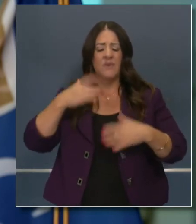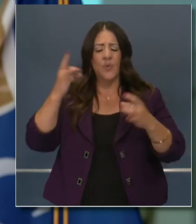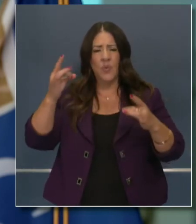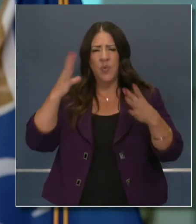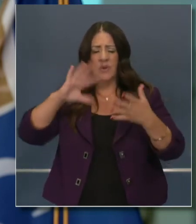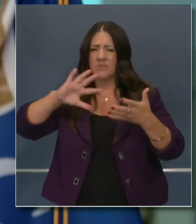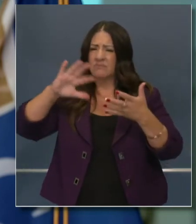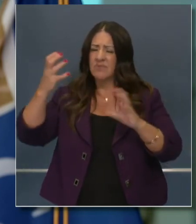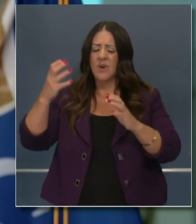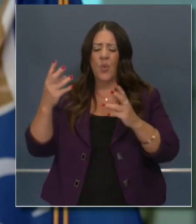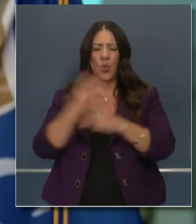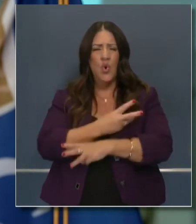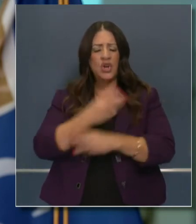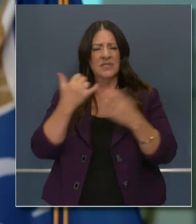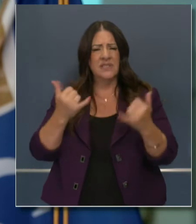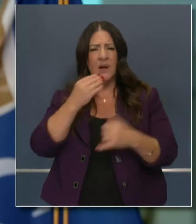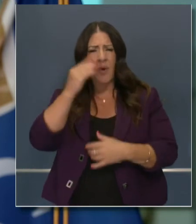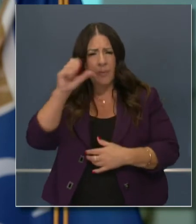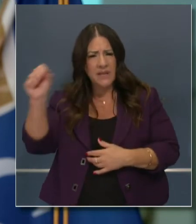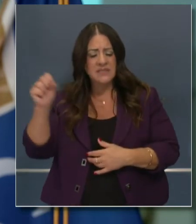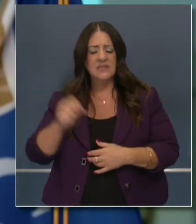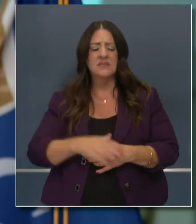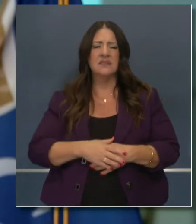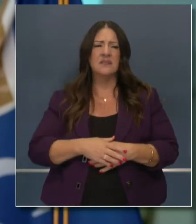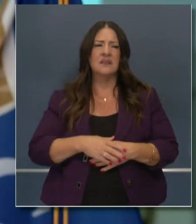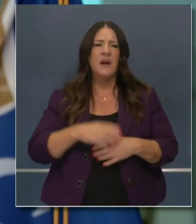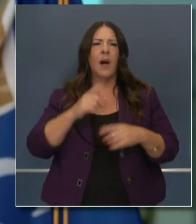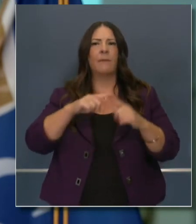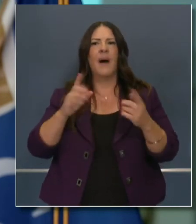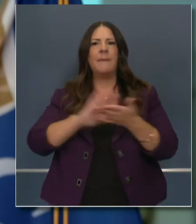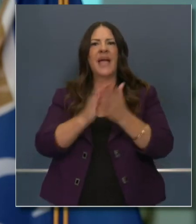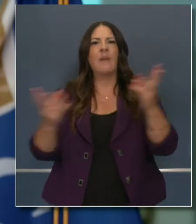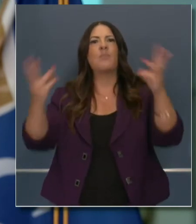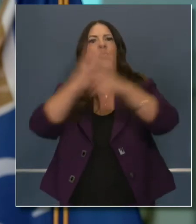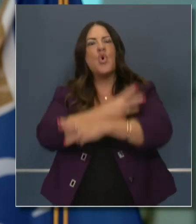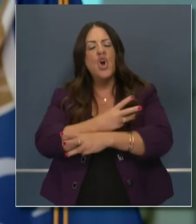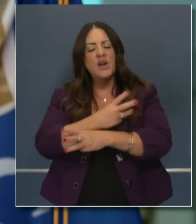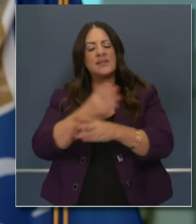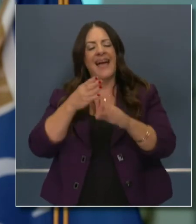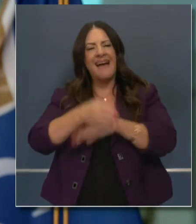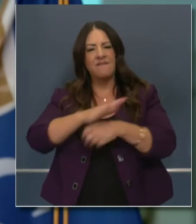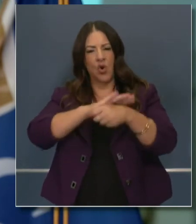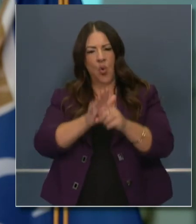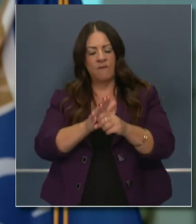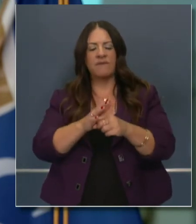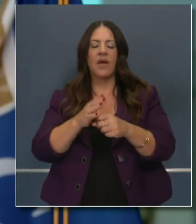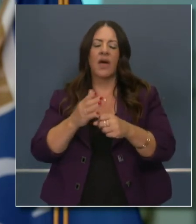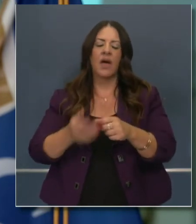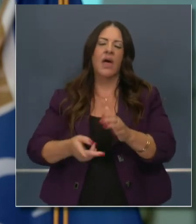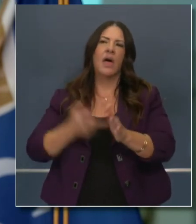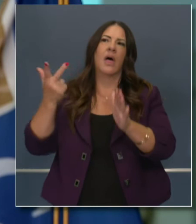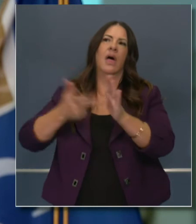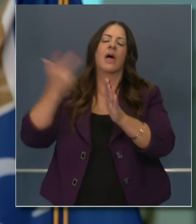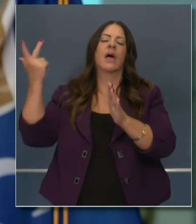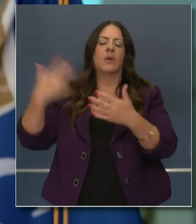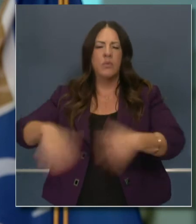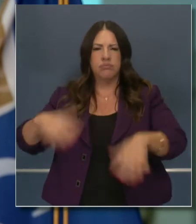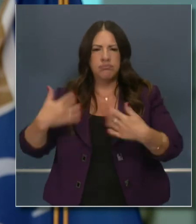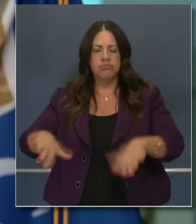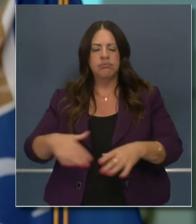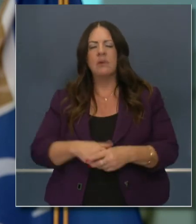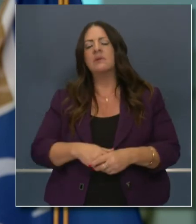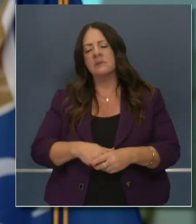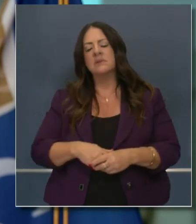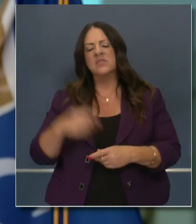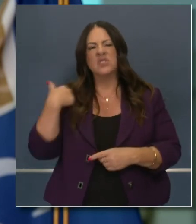gotten worse, not better, because of COVID-19, and so our responsibility remains, and my commitment and resolve have only increased